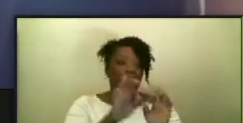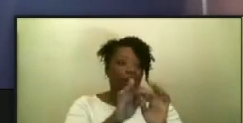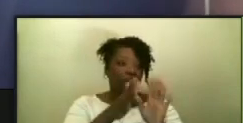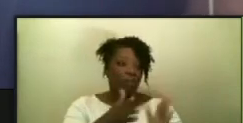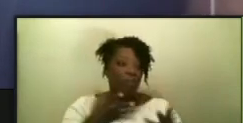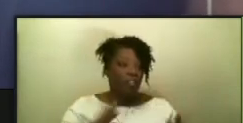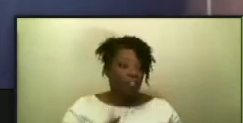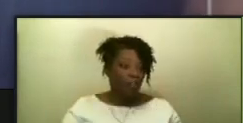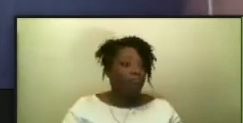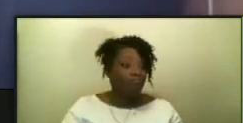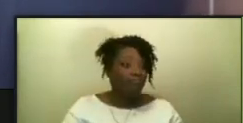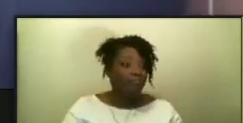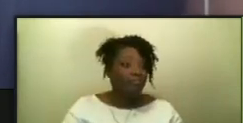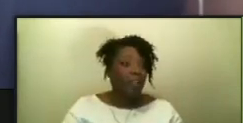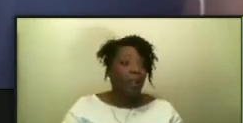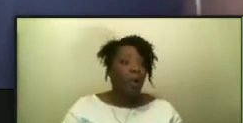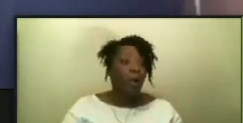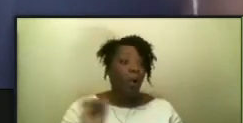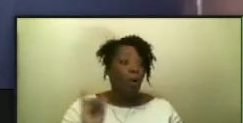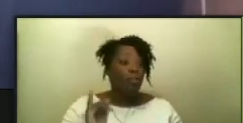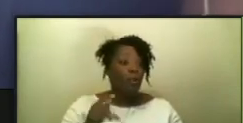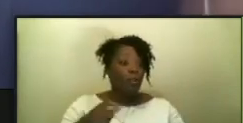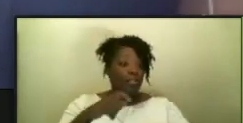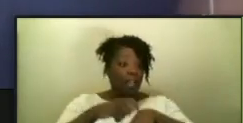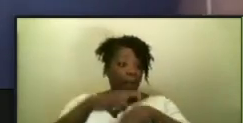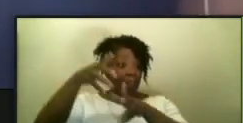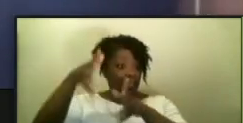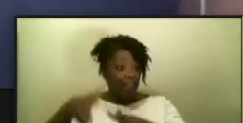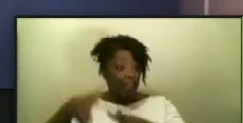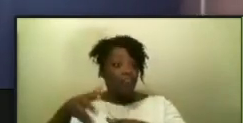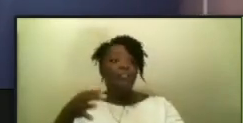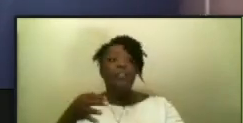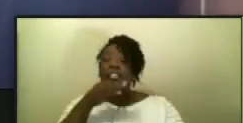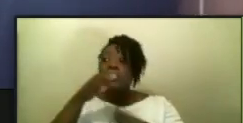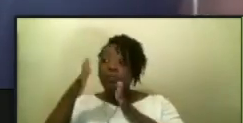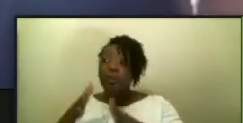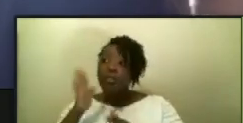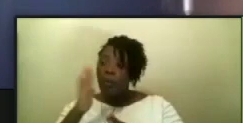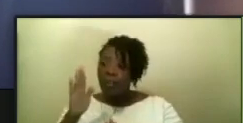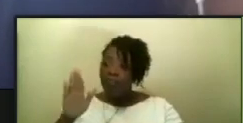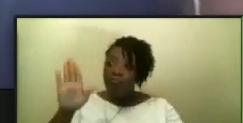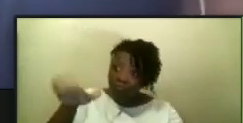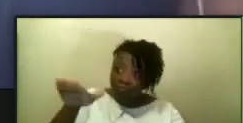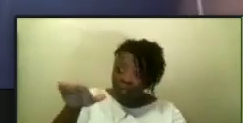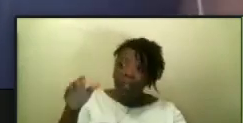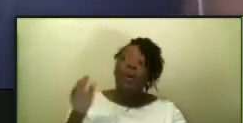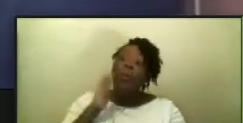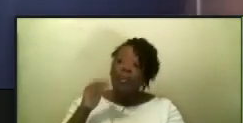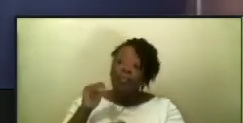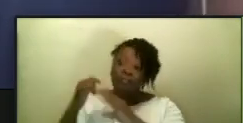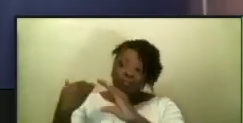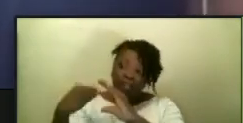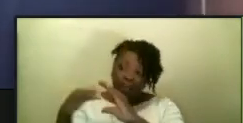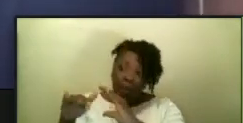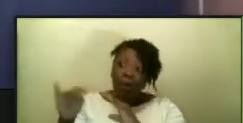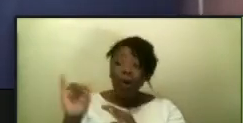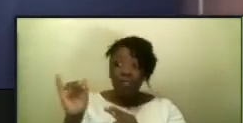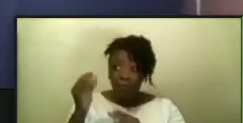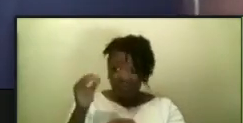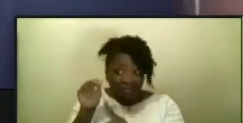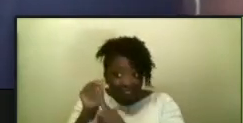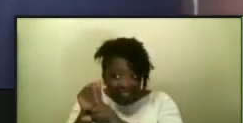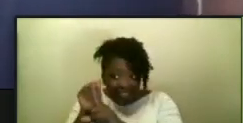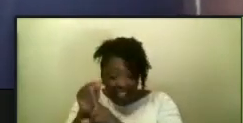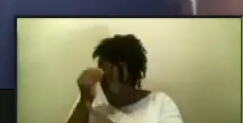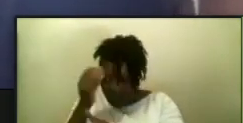message to let you know your remaining time. And if you go over 5 minutes, I can gently remind you to wrap up. So we will